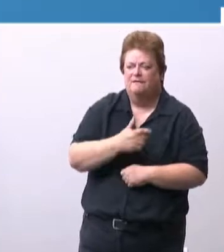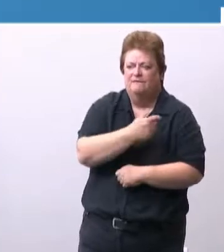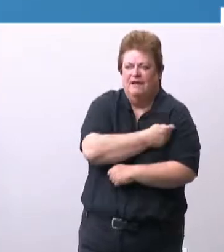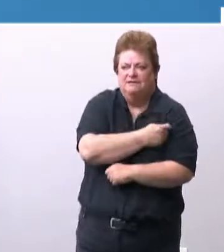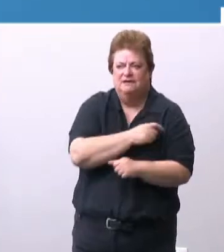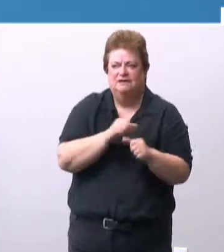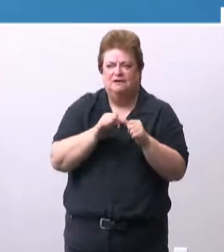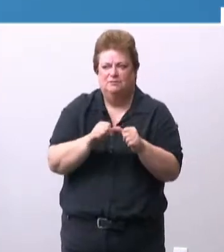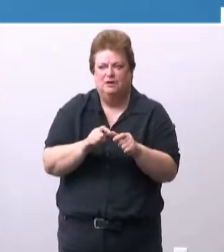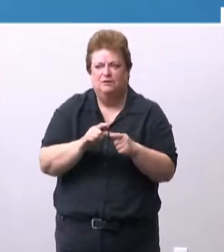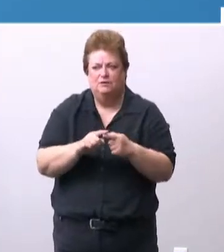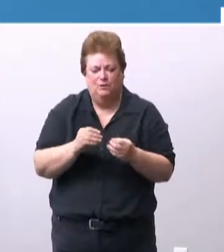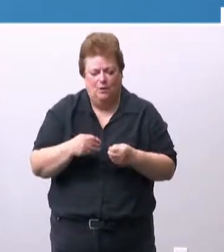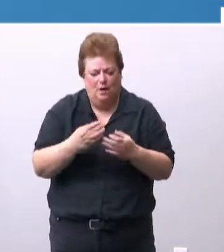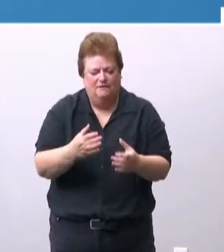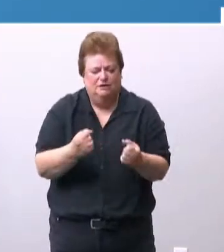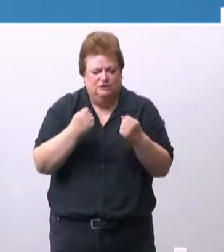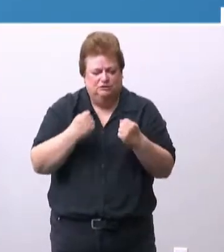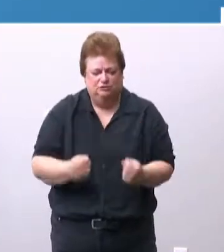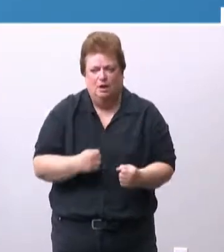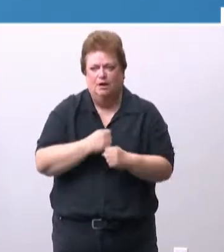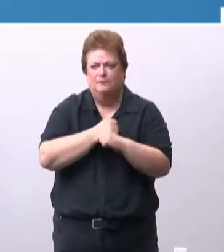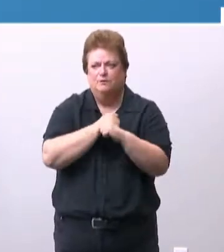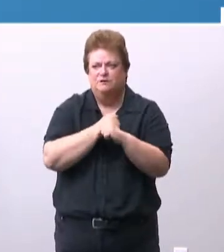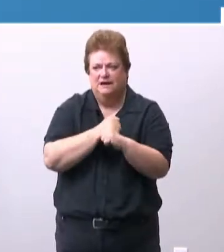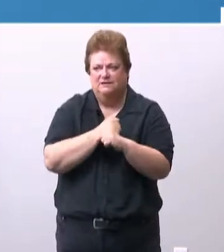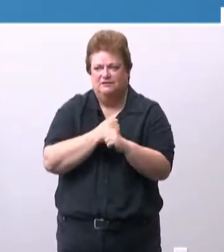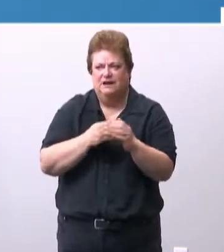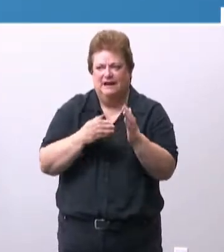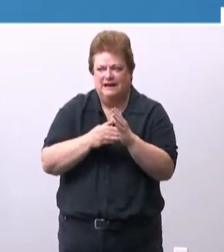Vaccination continues to offer strong protection against